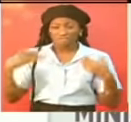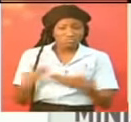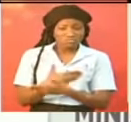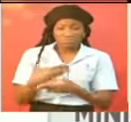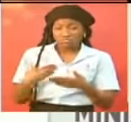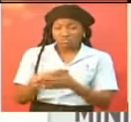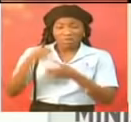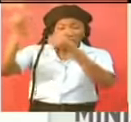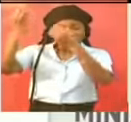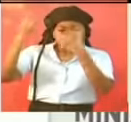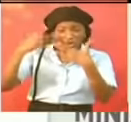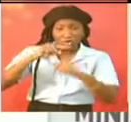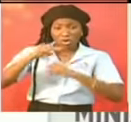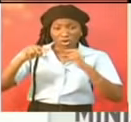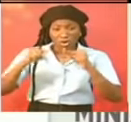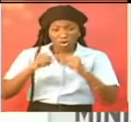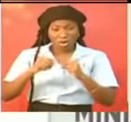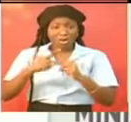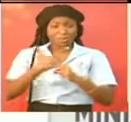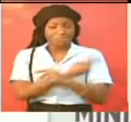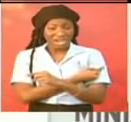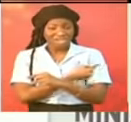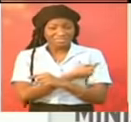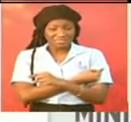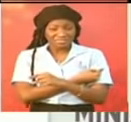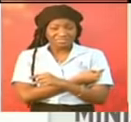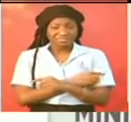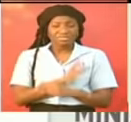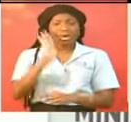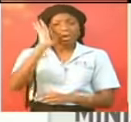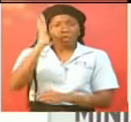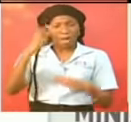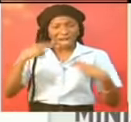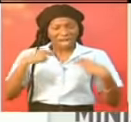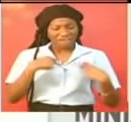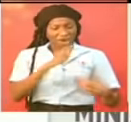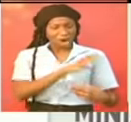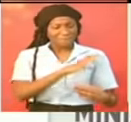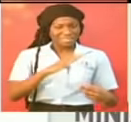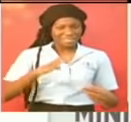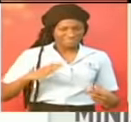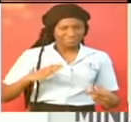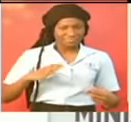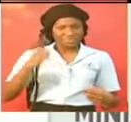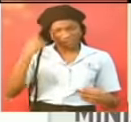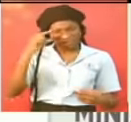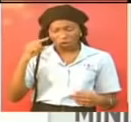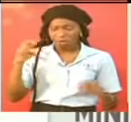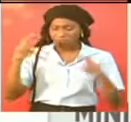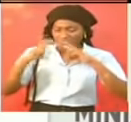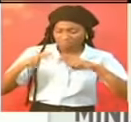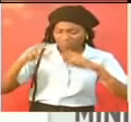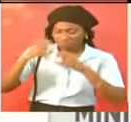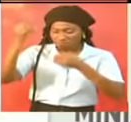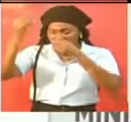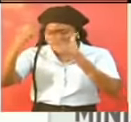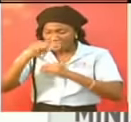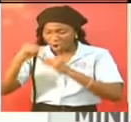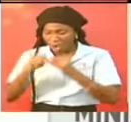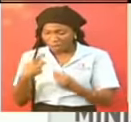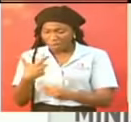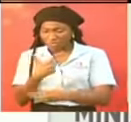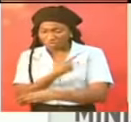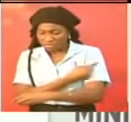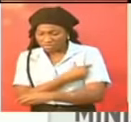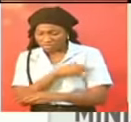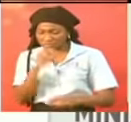hand, we have these committees that will look at the information and provide updates. And, it's very promising for some